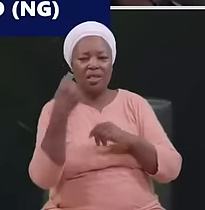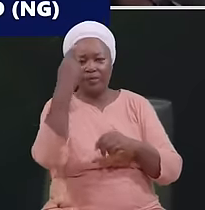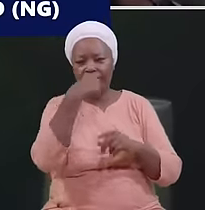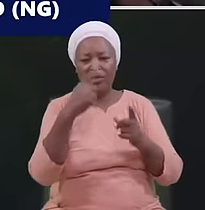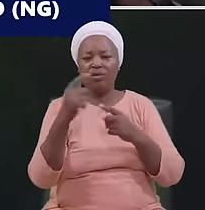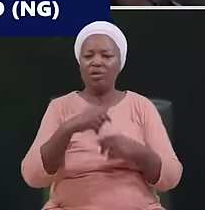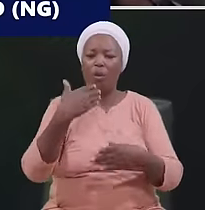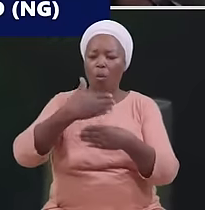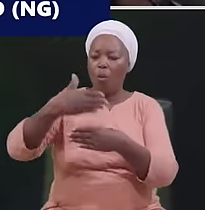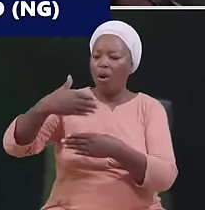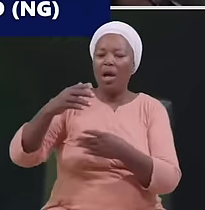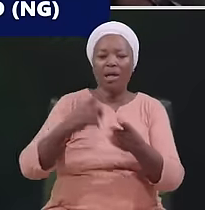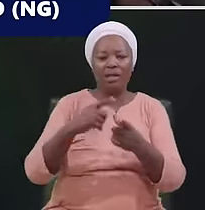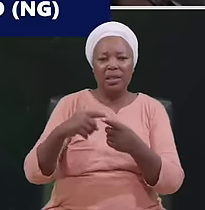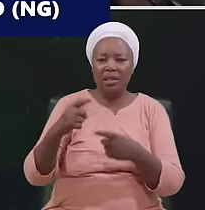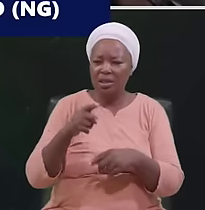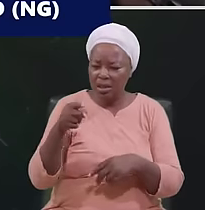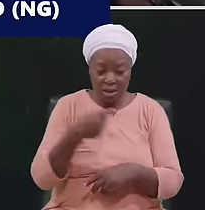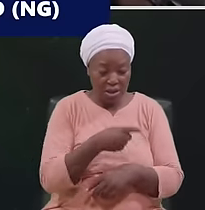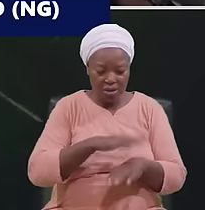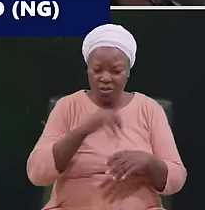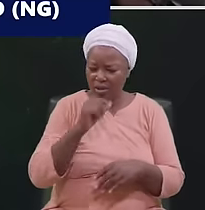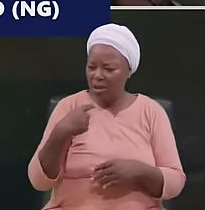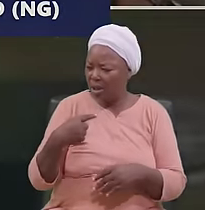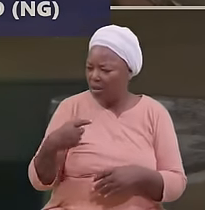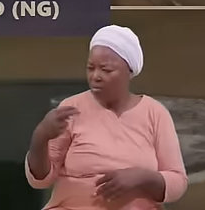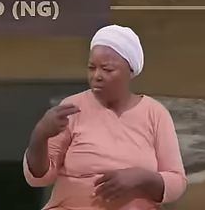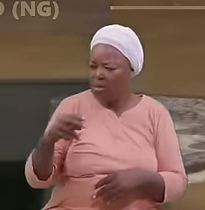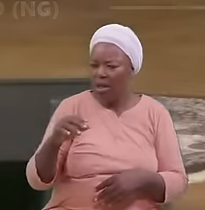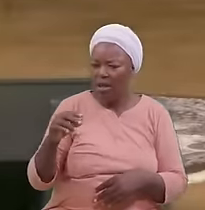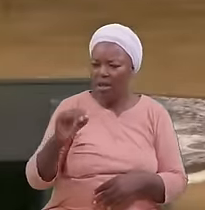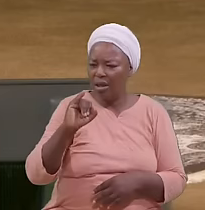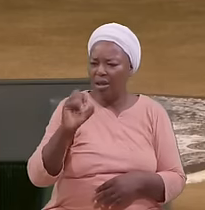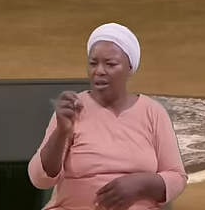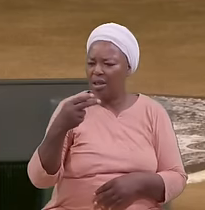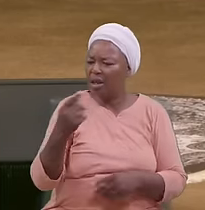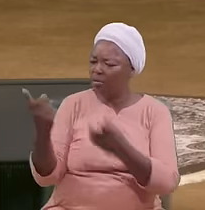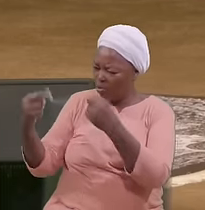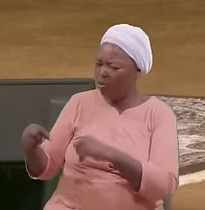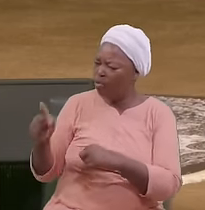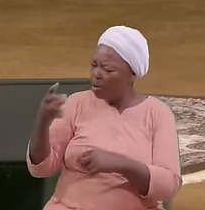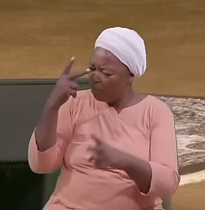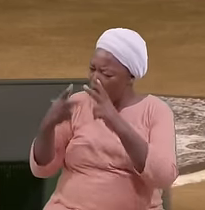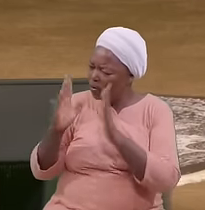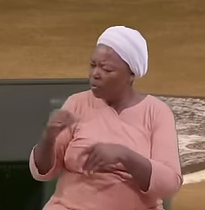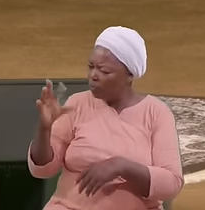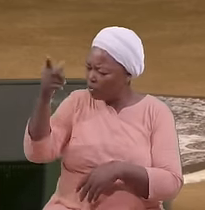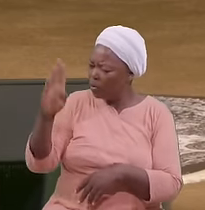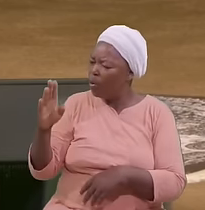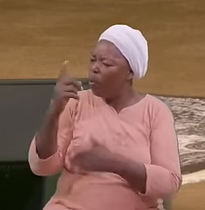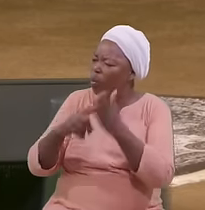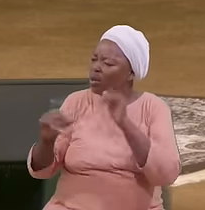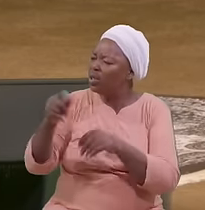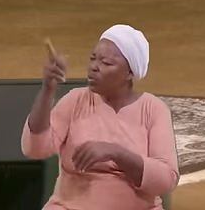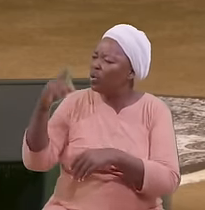He didn't say, Isaiah, come. You're a prophet of God. What did God tell you as to the